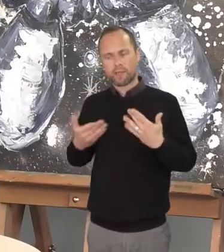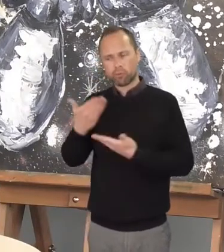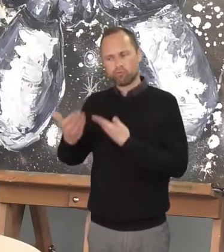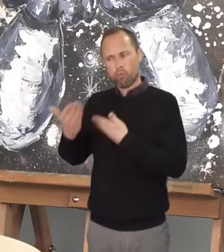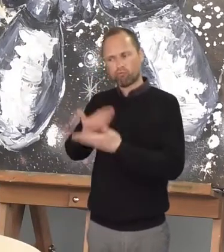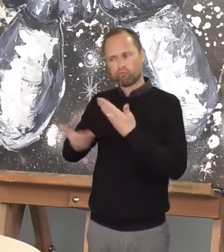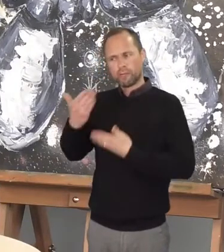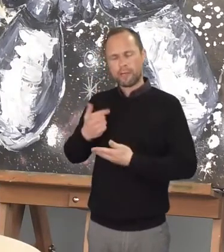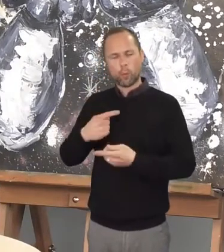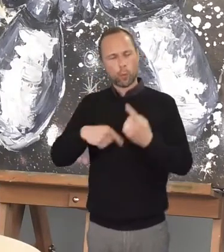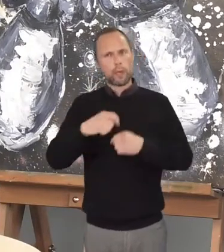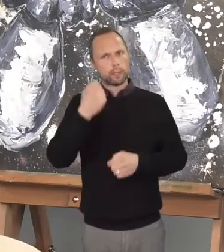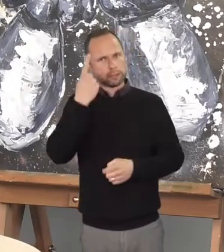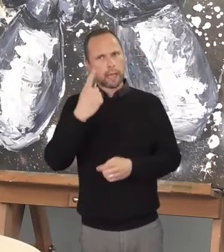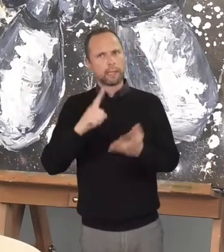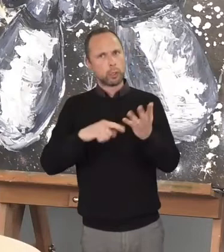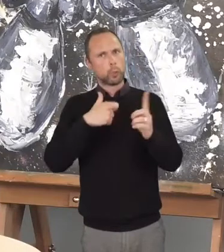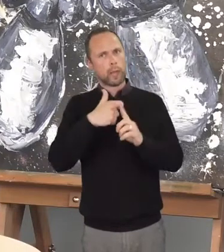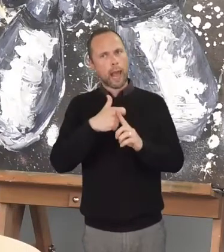now in the UK.